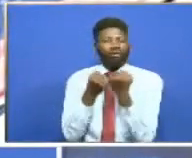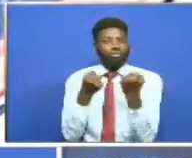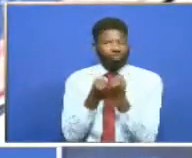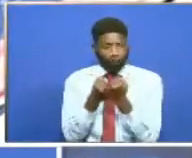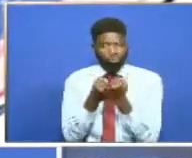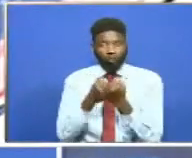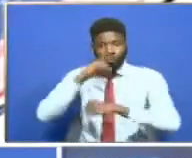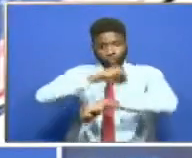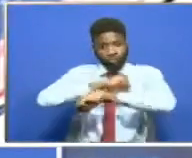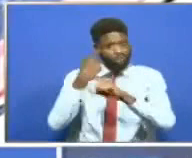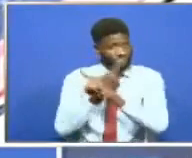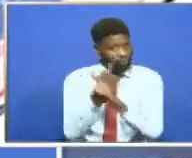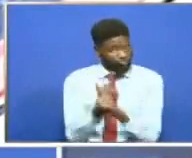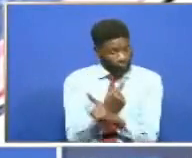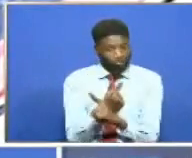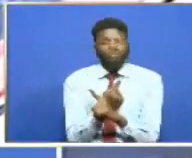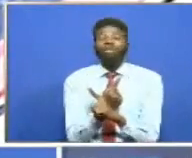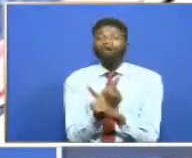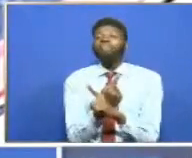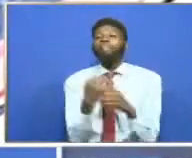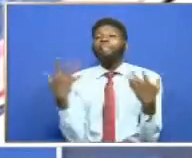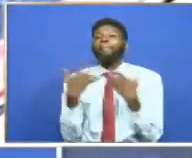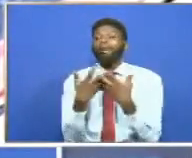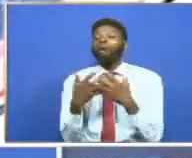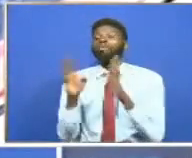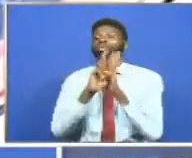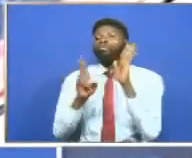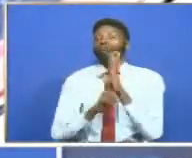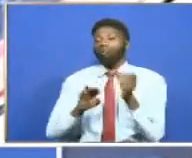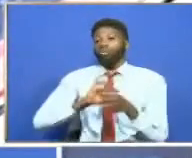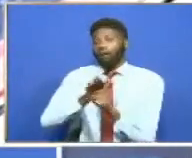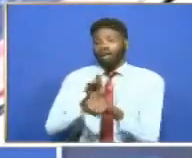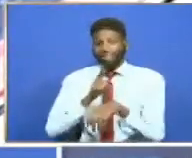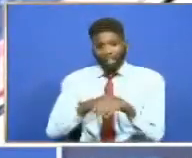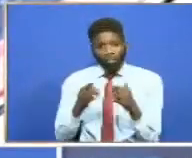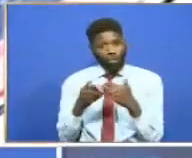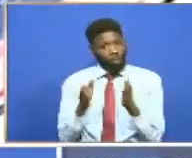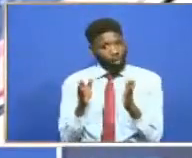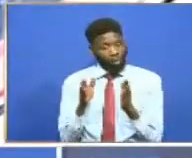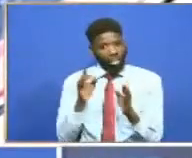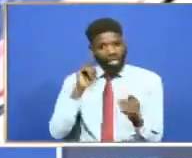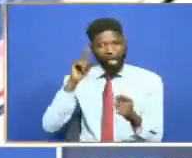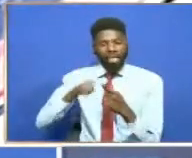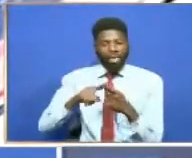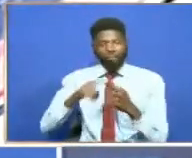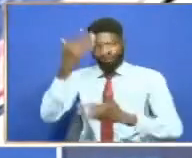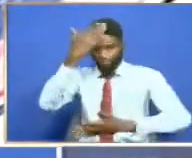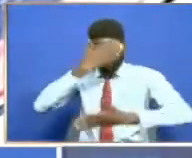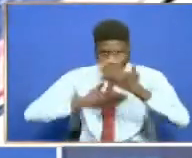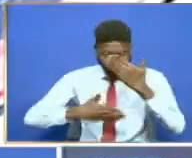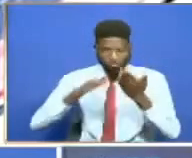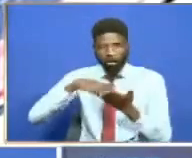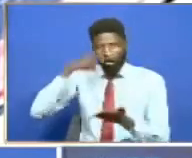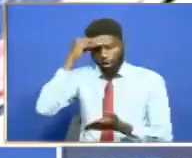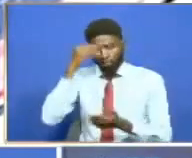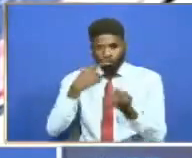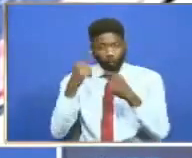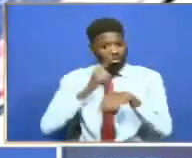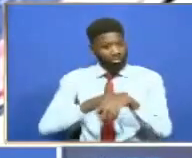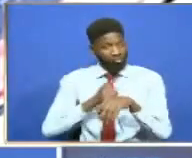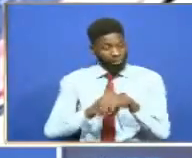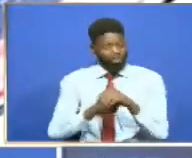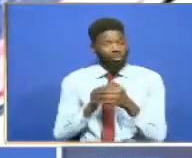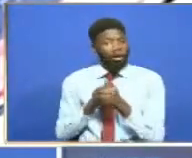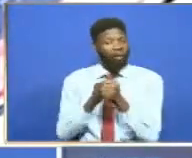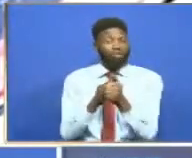and adhering to the COVID-19 precautionary measures as they reopen for in-person learning. Speaking after leading a donation of